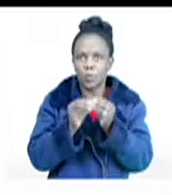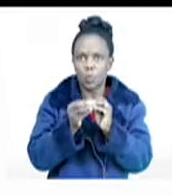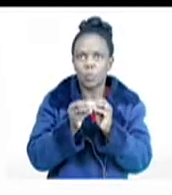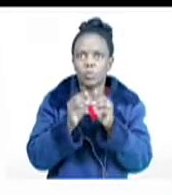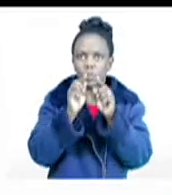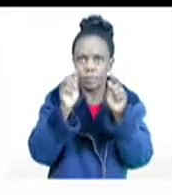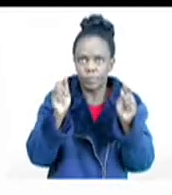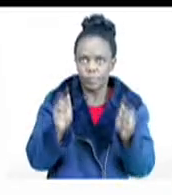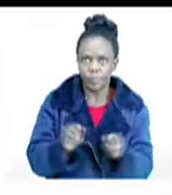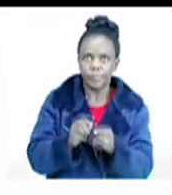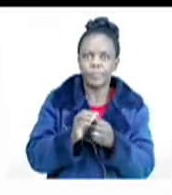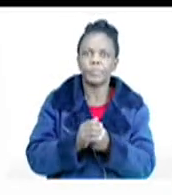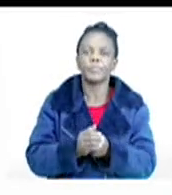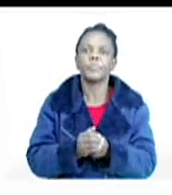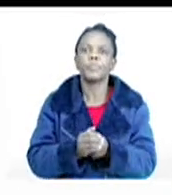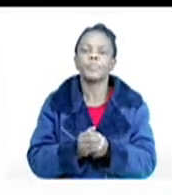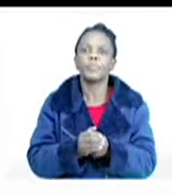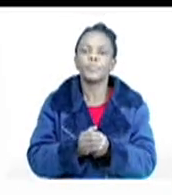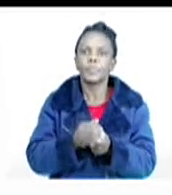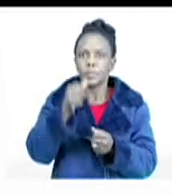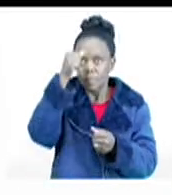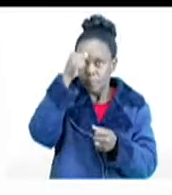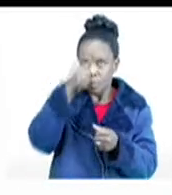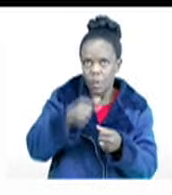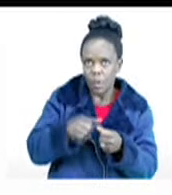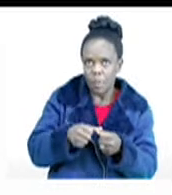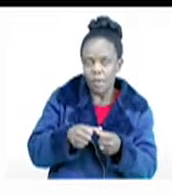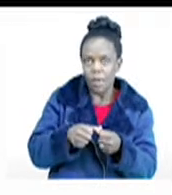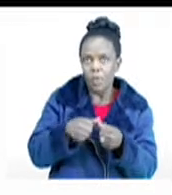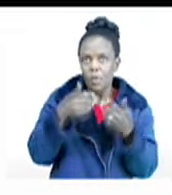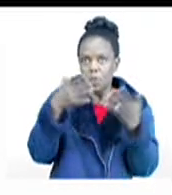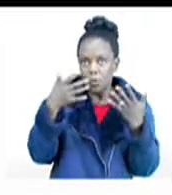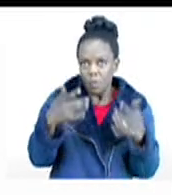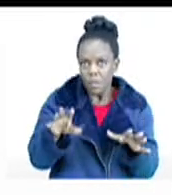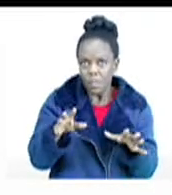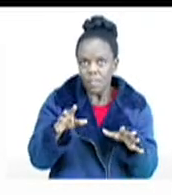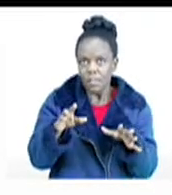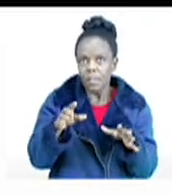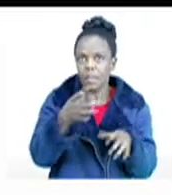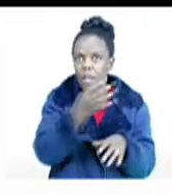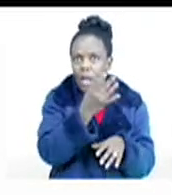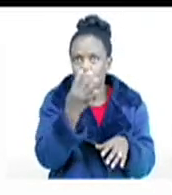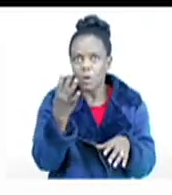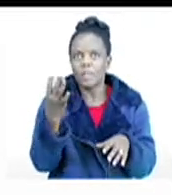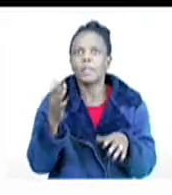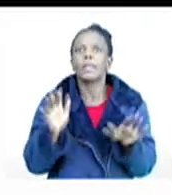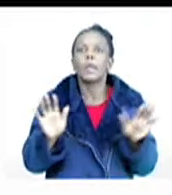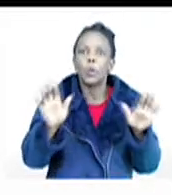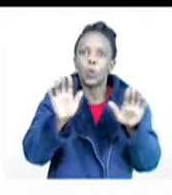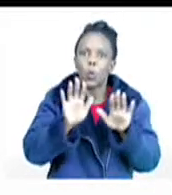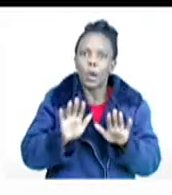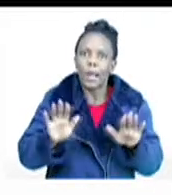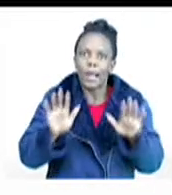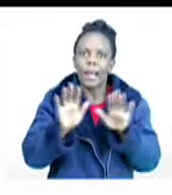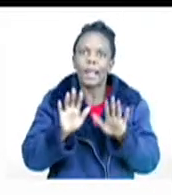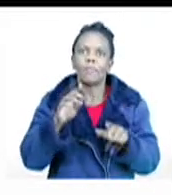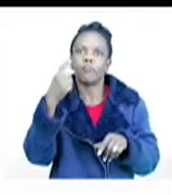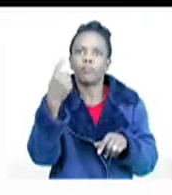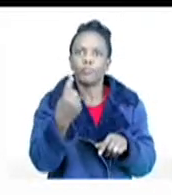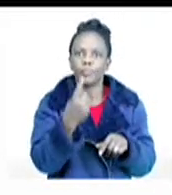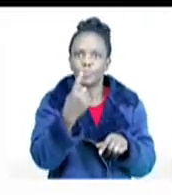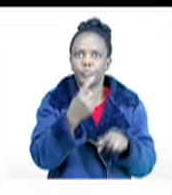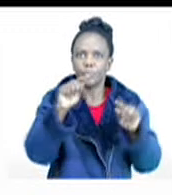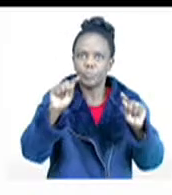block. Remember, when you are done counting, you are free to color each and every one of